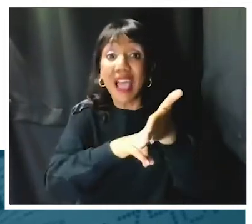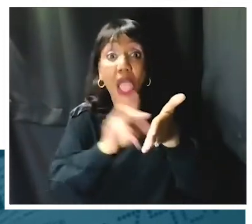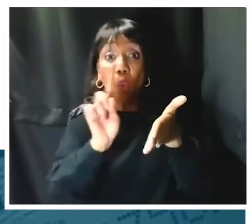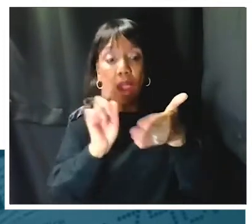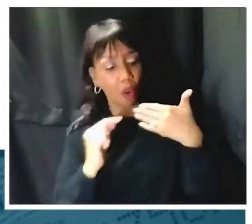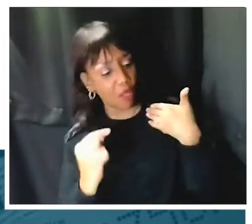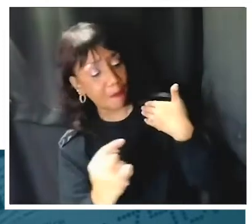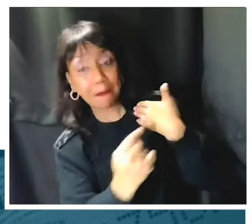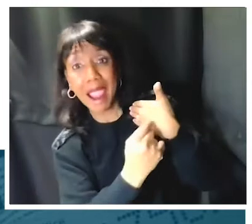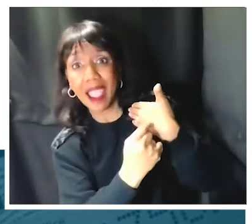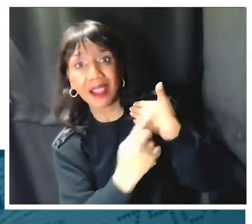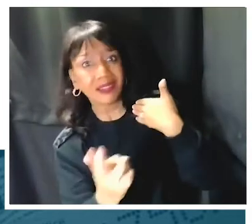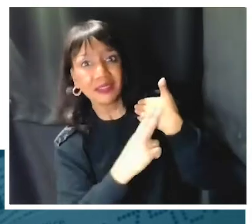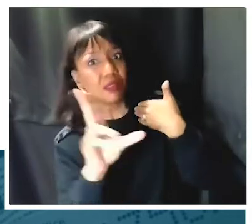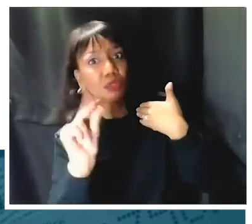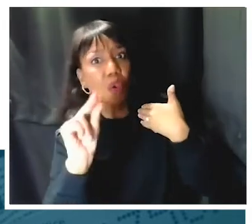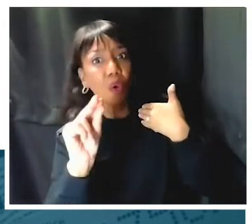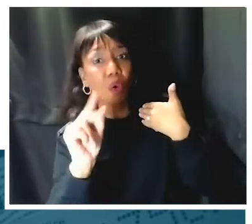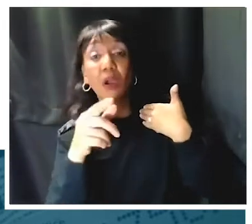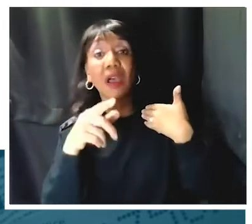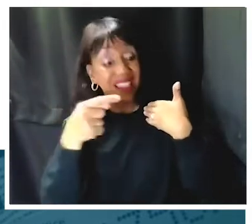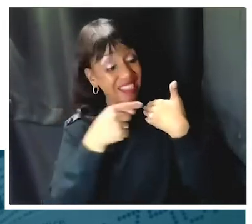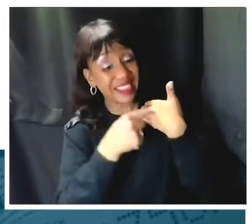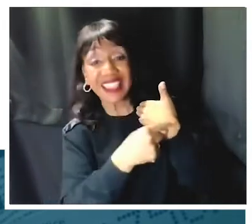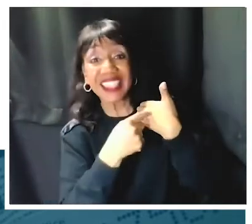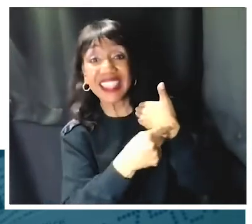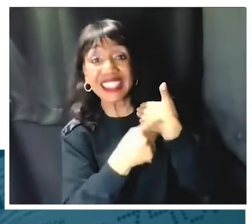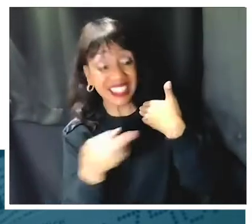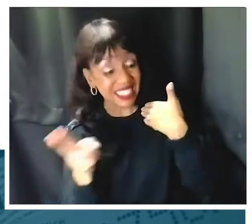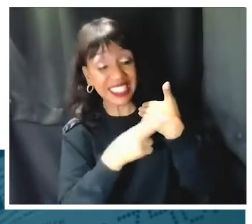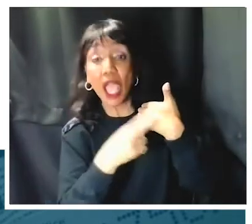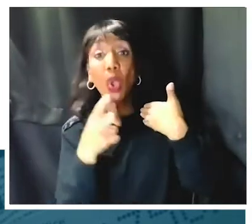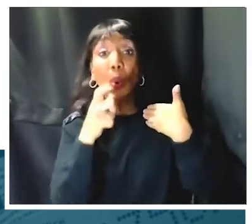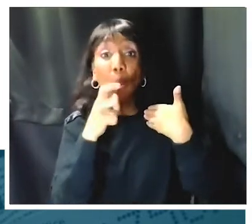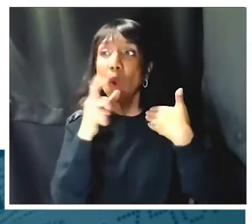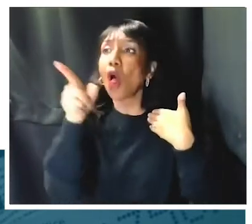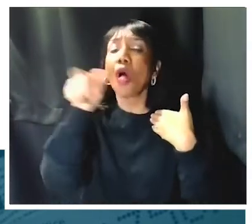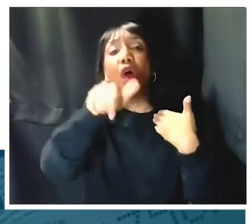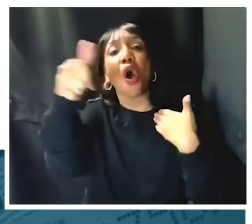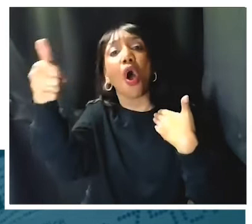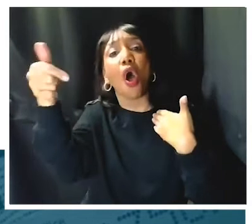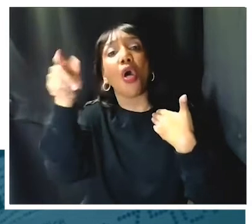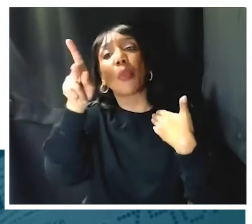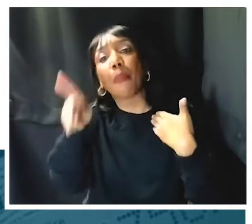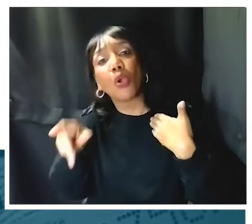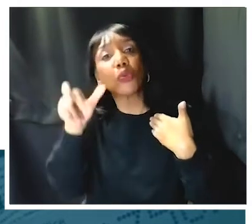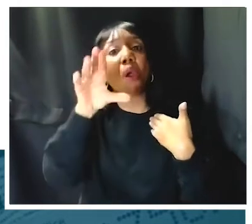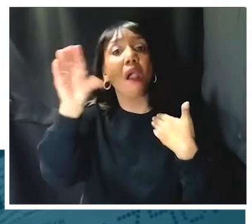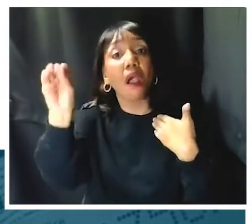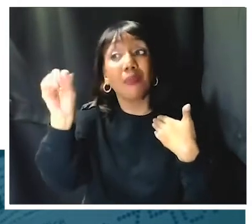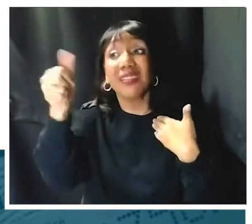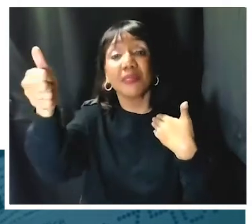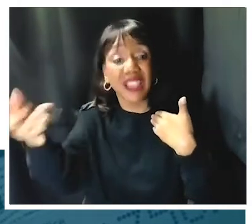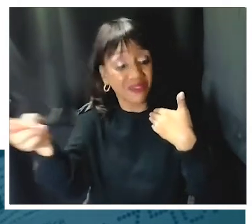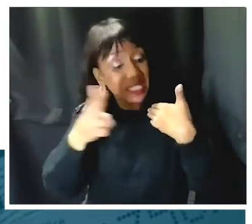on the back of the money order. The signature line on the back of the money order is for the other person or